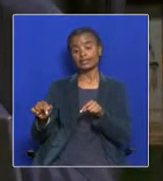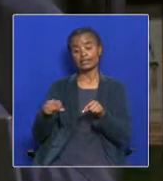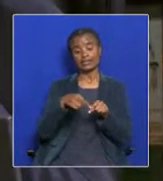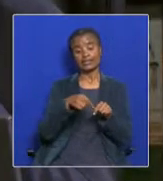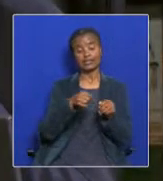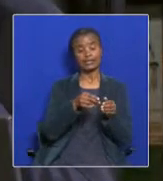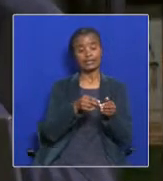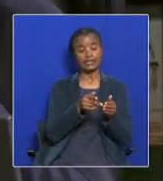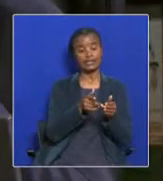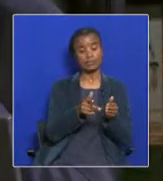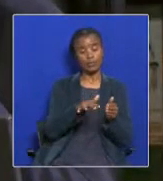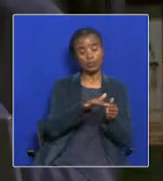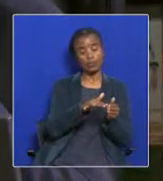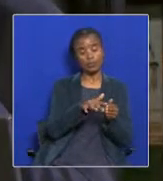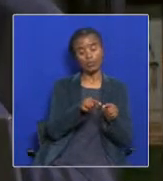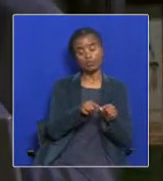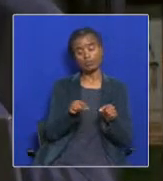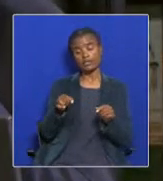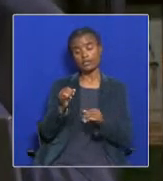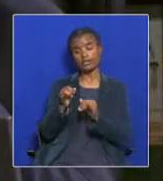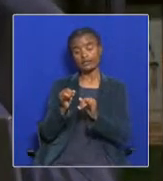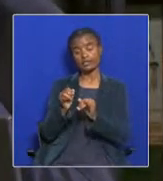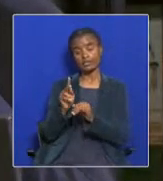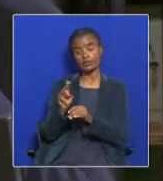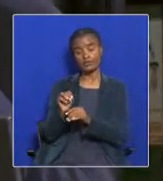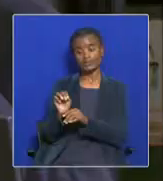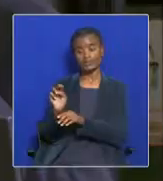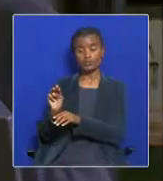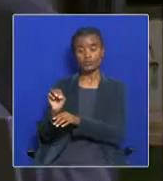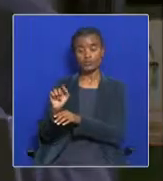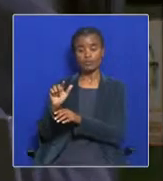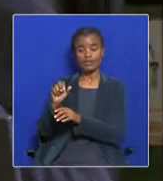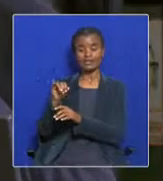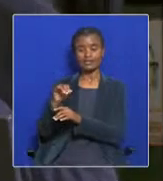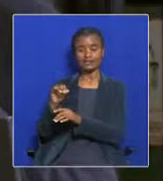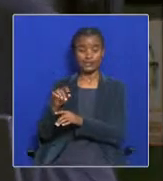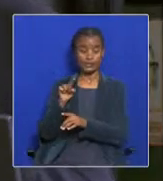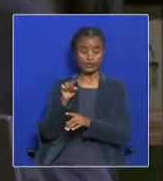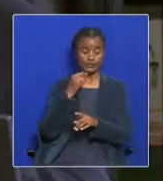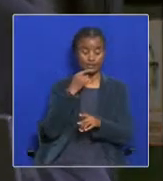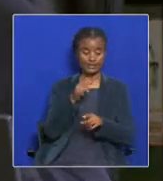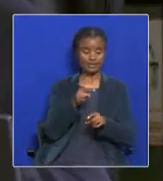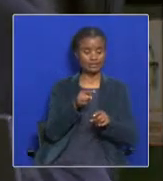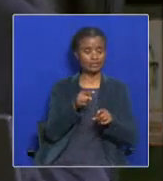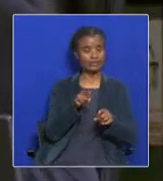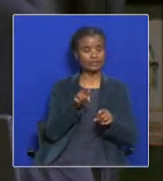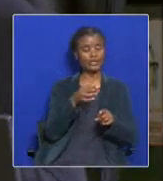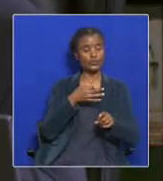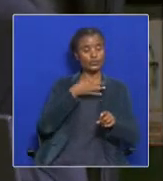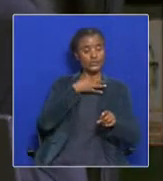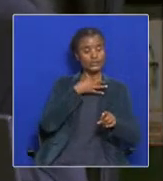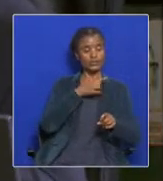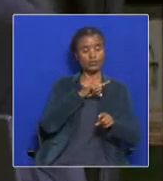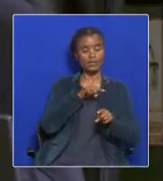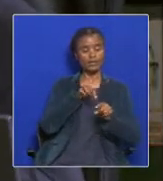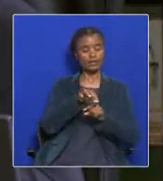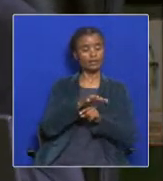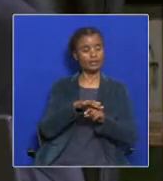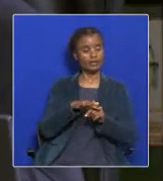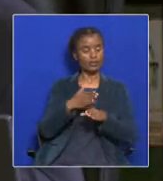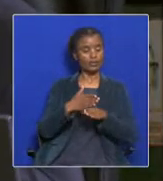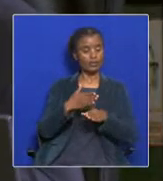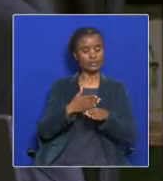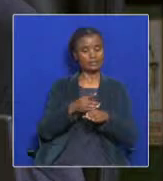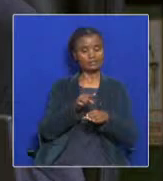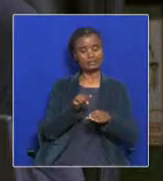were working in an uncovered area of the depot. And my sense, I think,